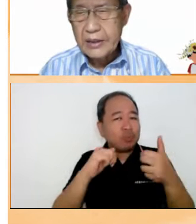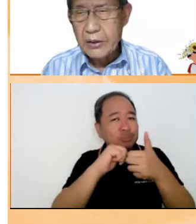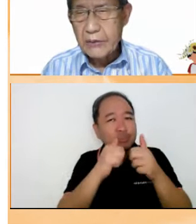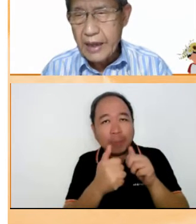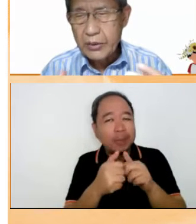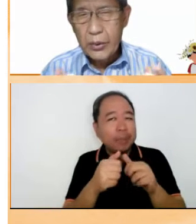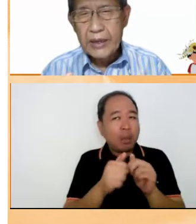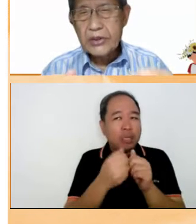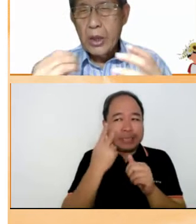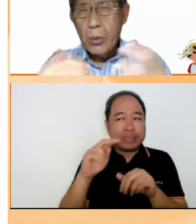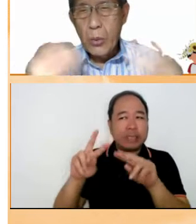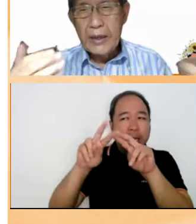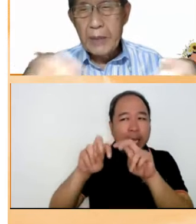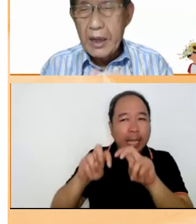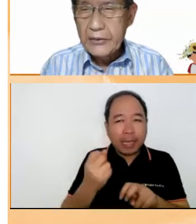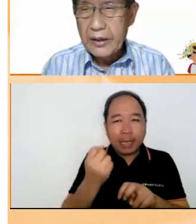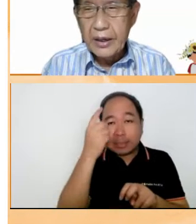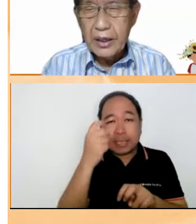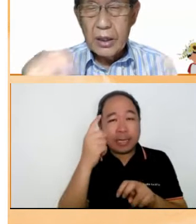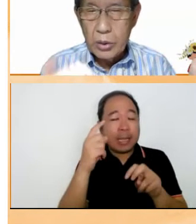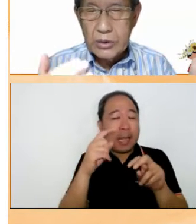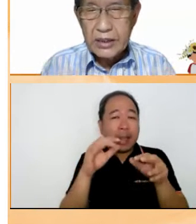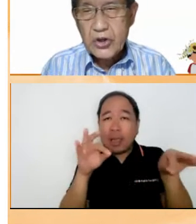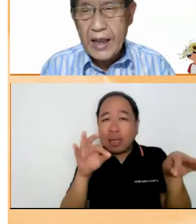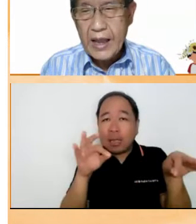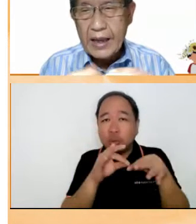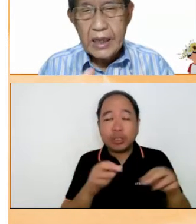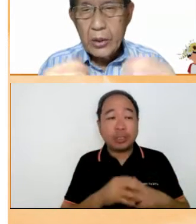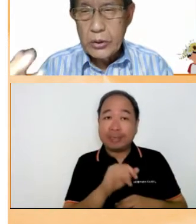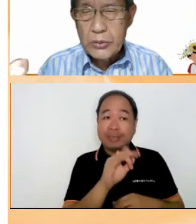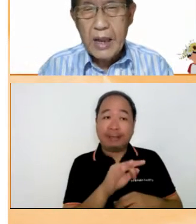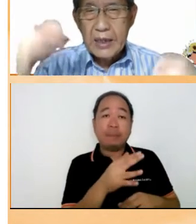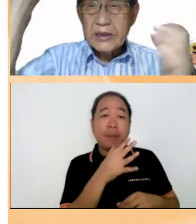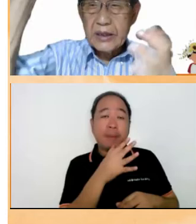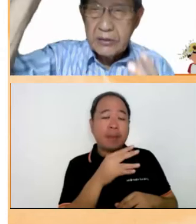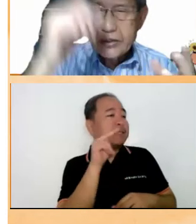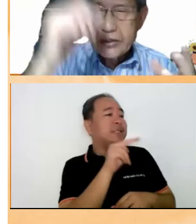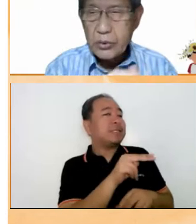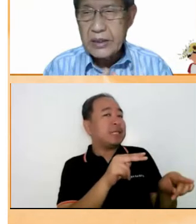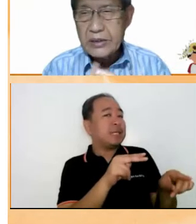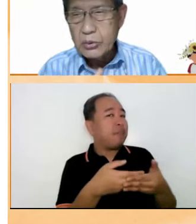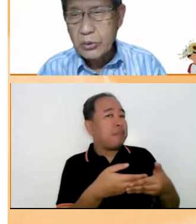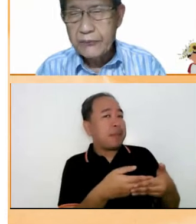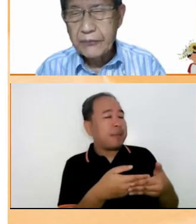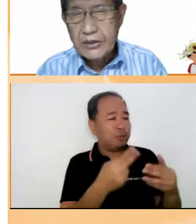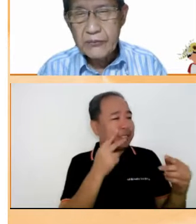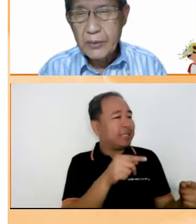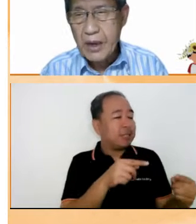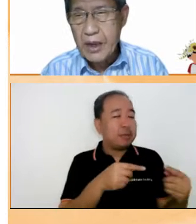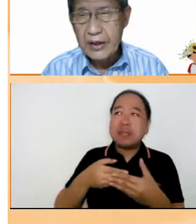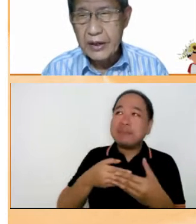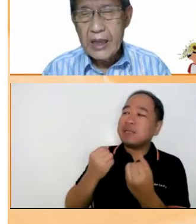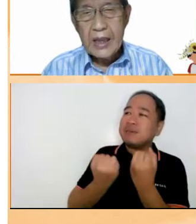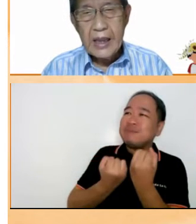understanding of language. When a mother looks at the child, who smiles and tries to reach out to the face of